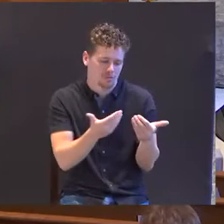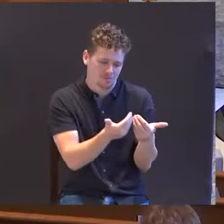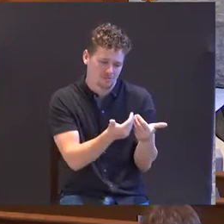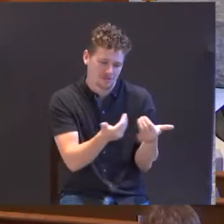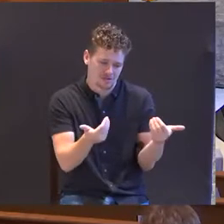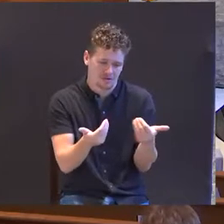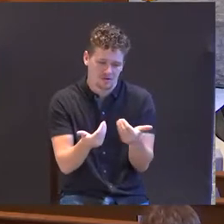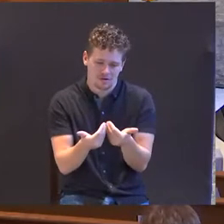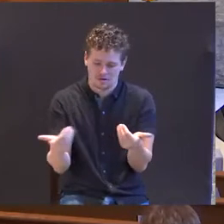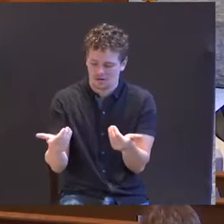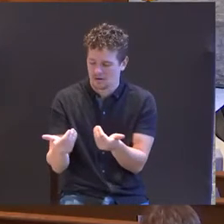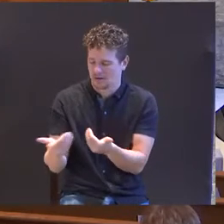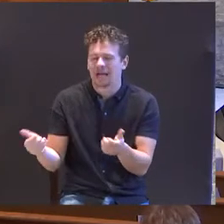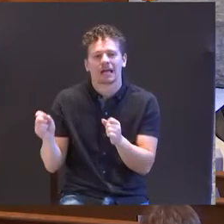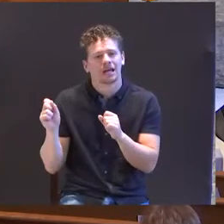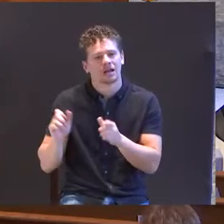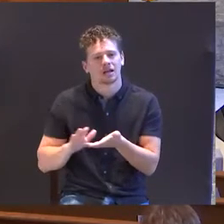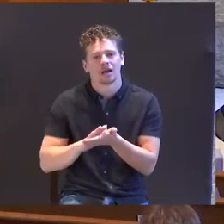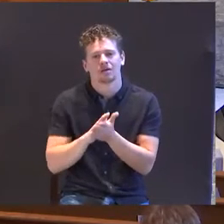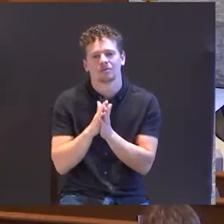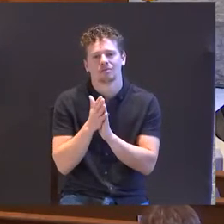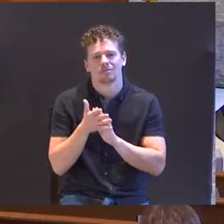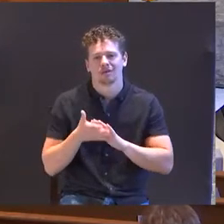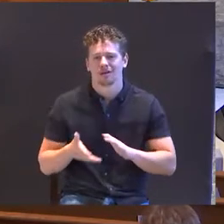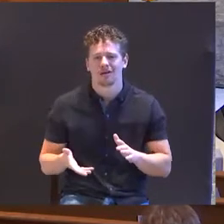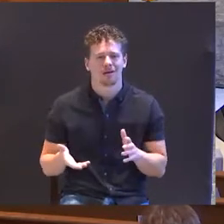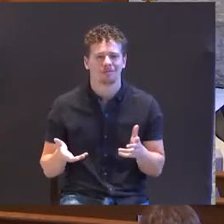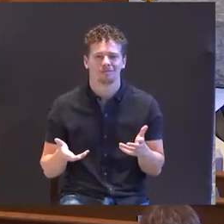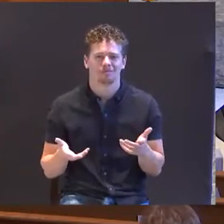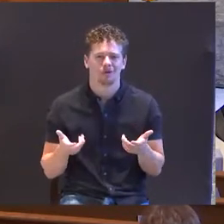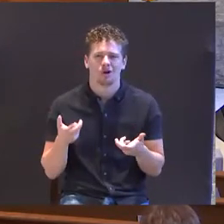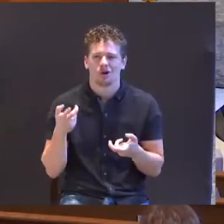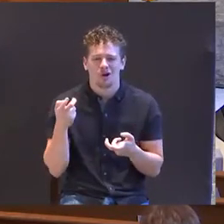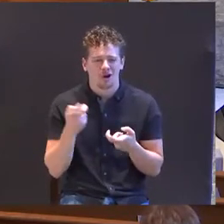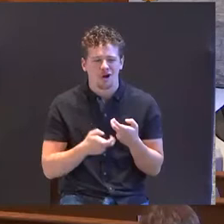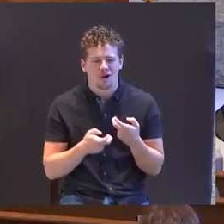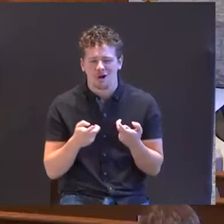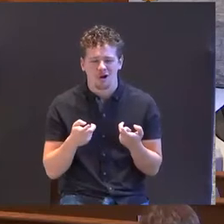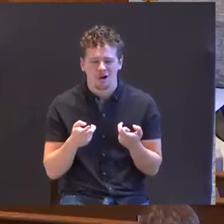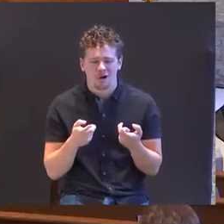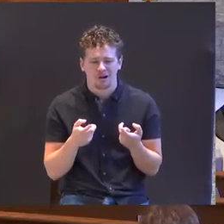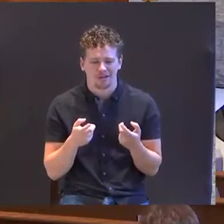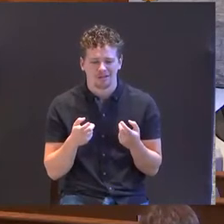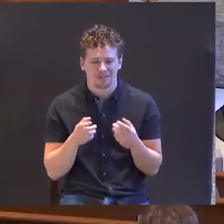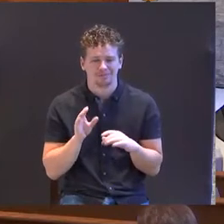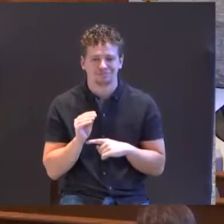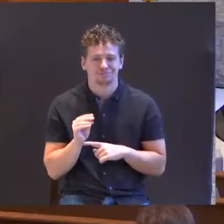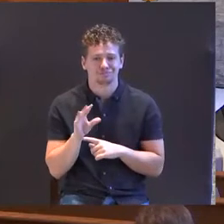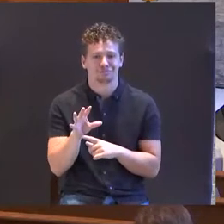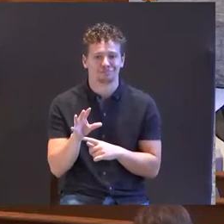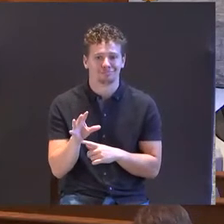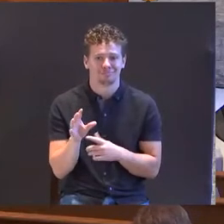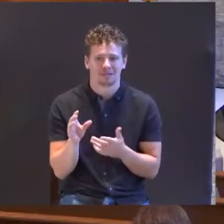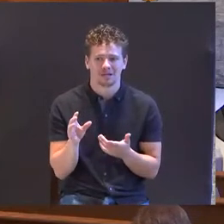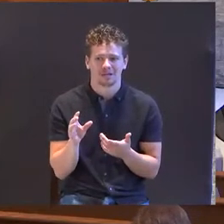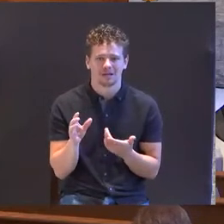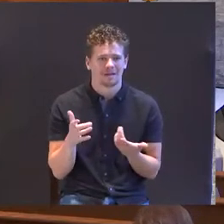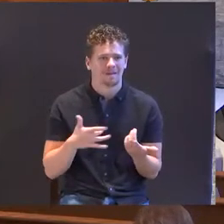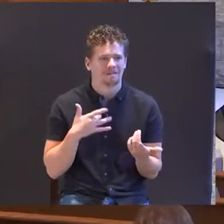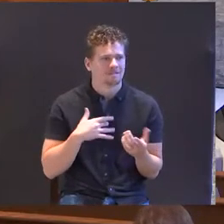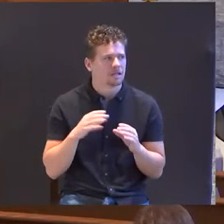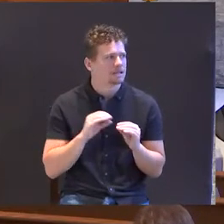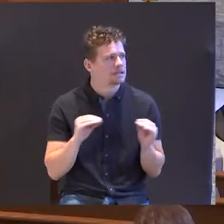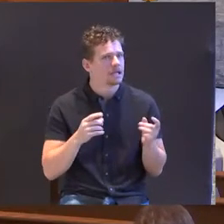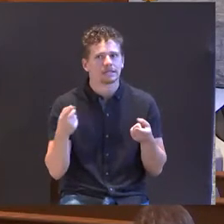know, and it can become so discouraging sometimes when you go, "I'm shedding my light, God, I'm shedding my light. What's